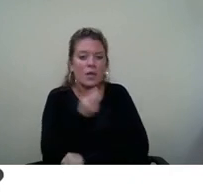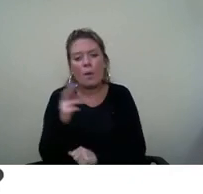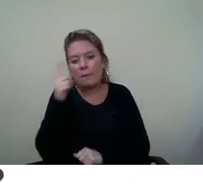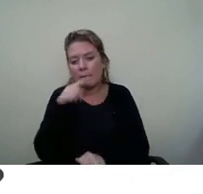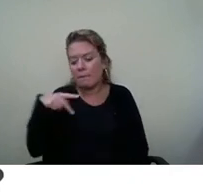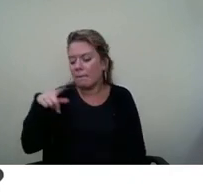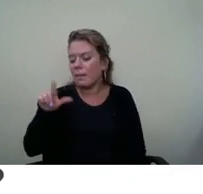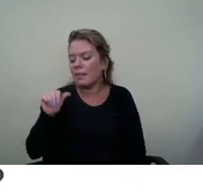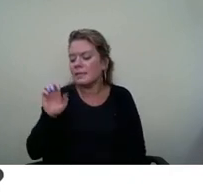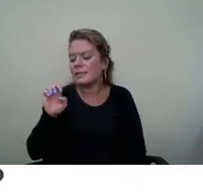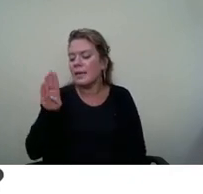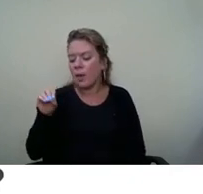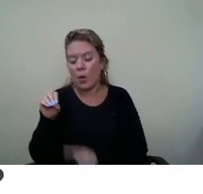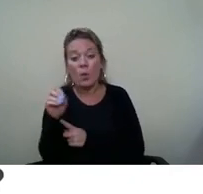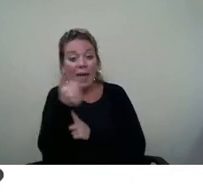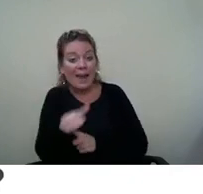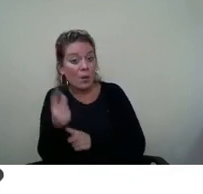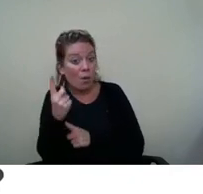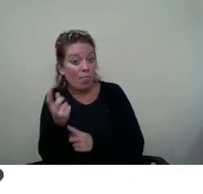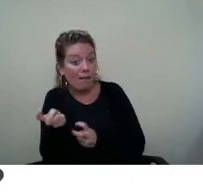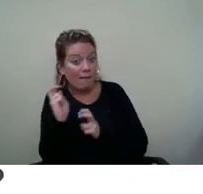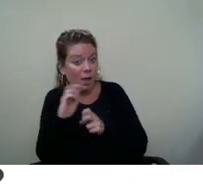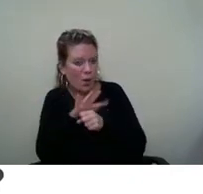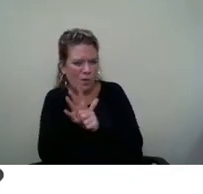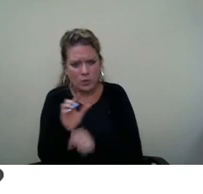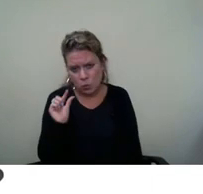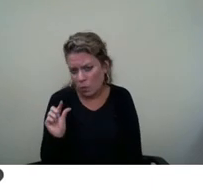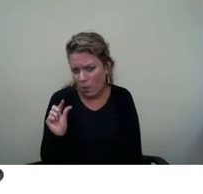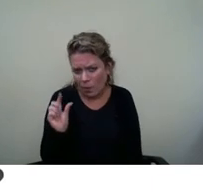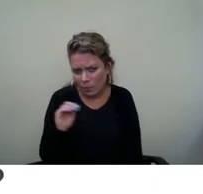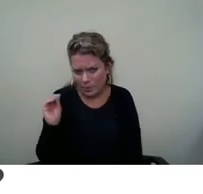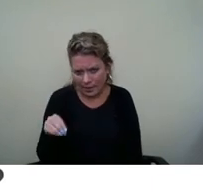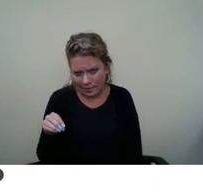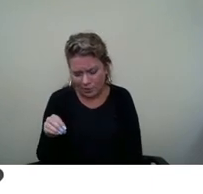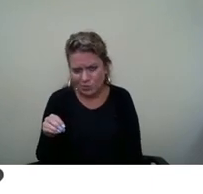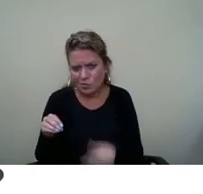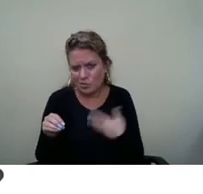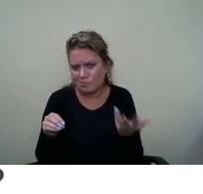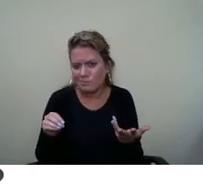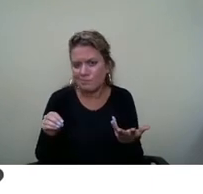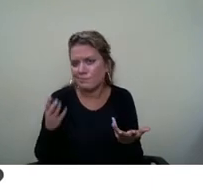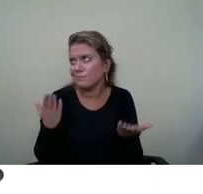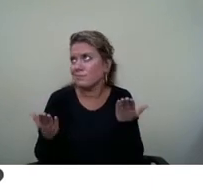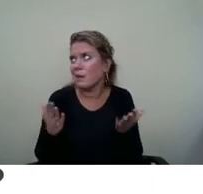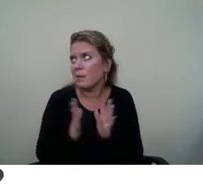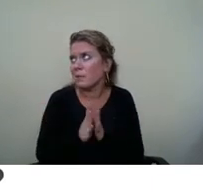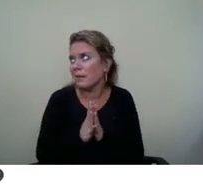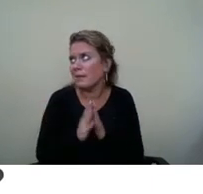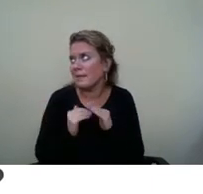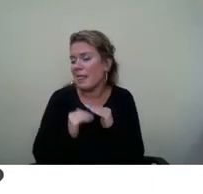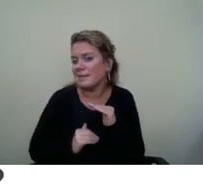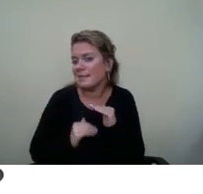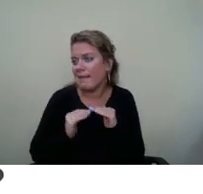placebo, anyone that got COVID, which was a very, very small percentage, we're talking probably